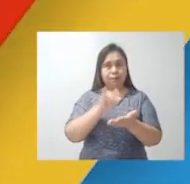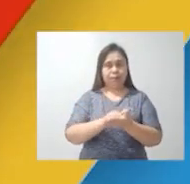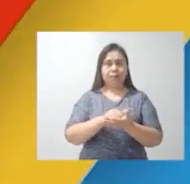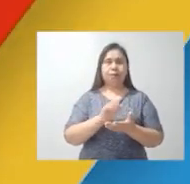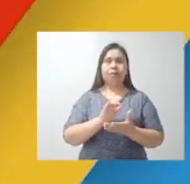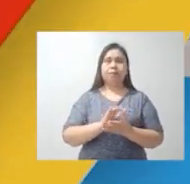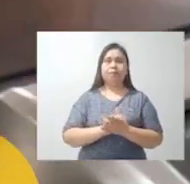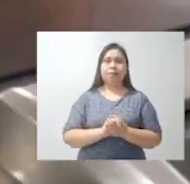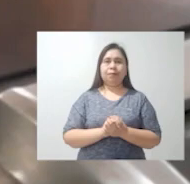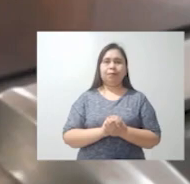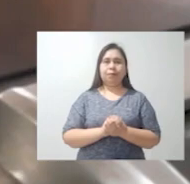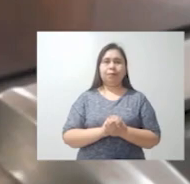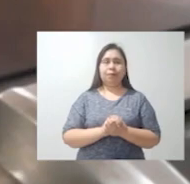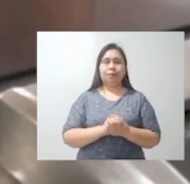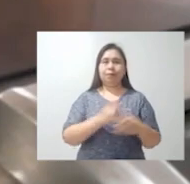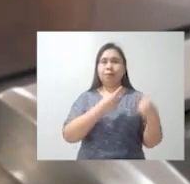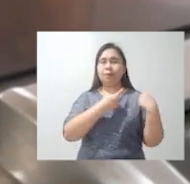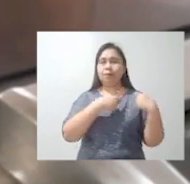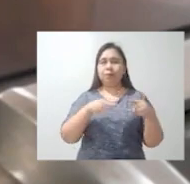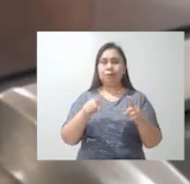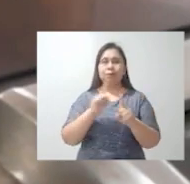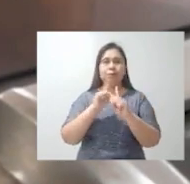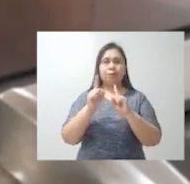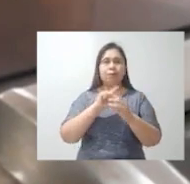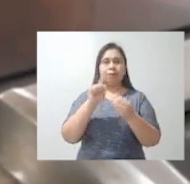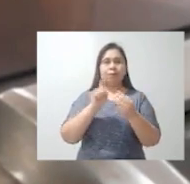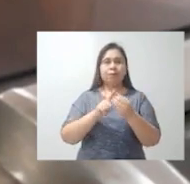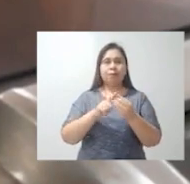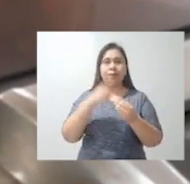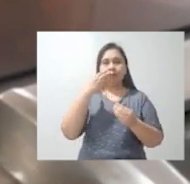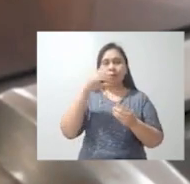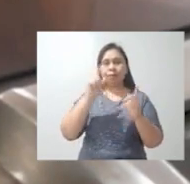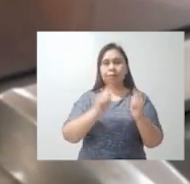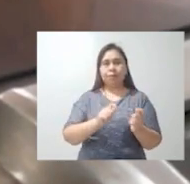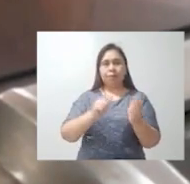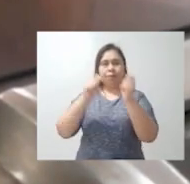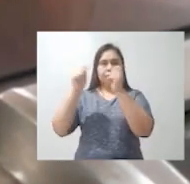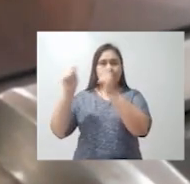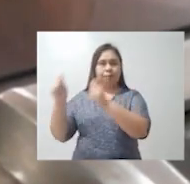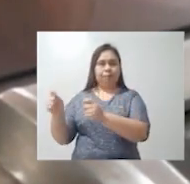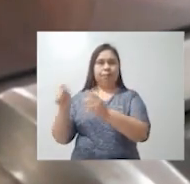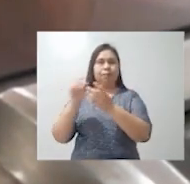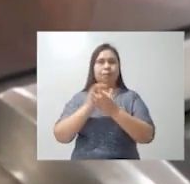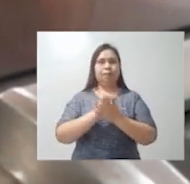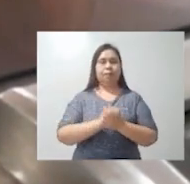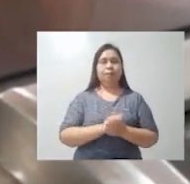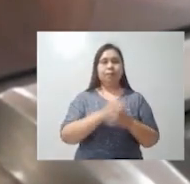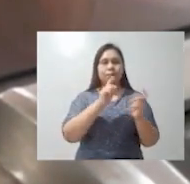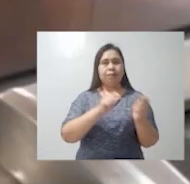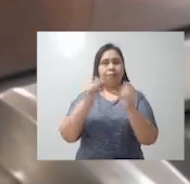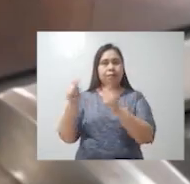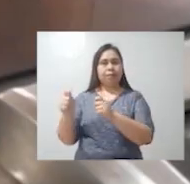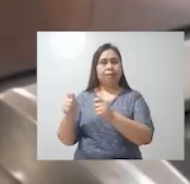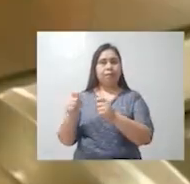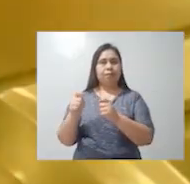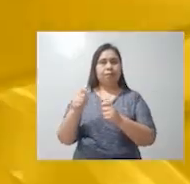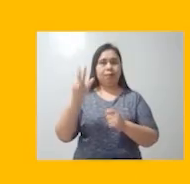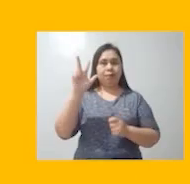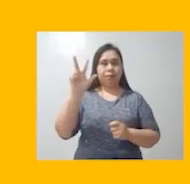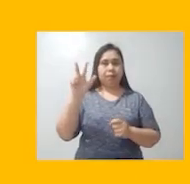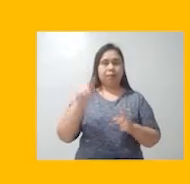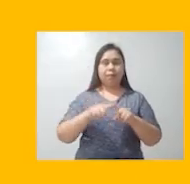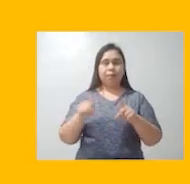Tins. Since we are talking about heat transfer, heat is transferred to three different modes. What are